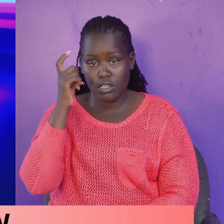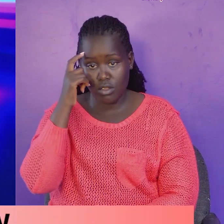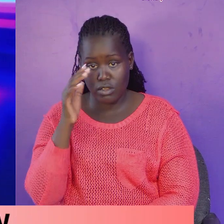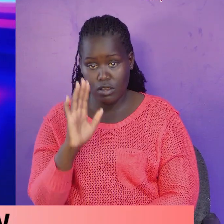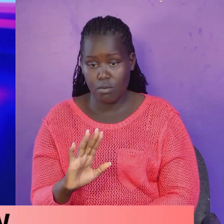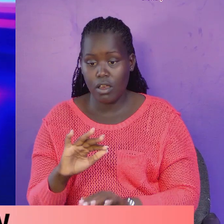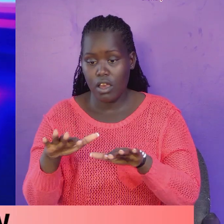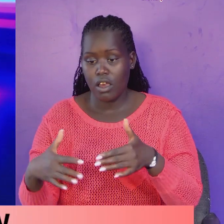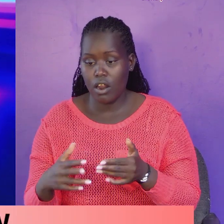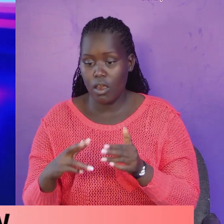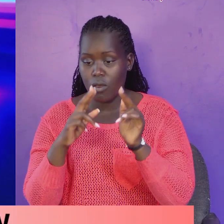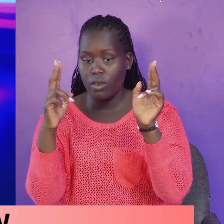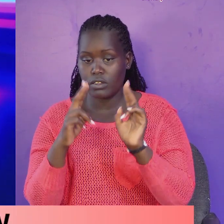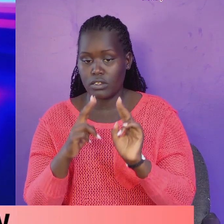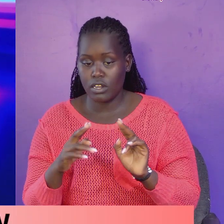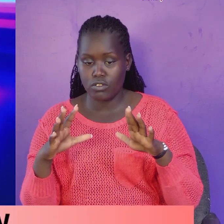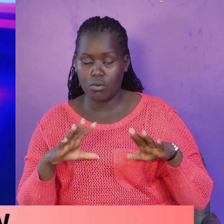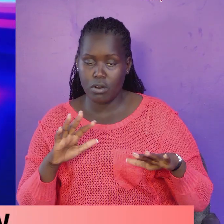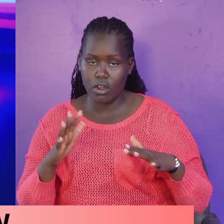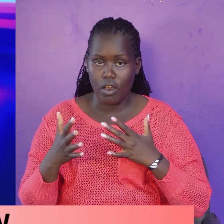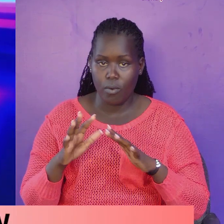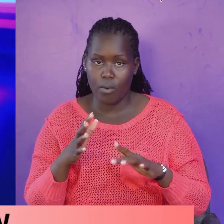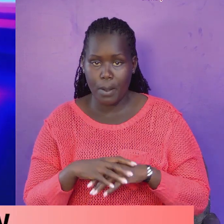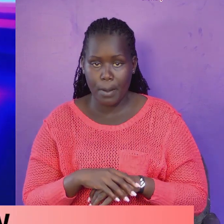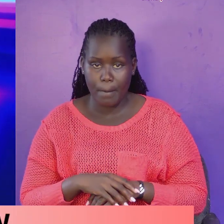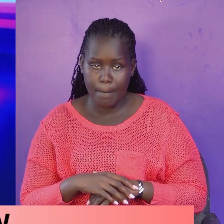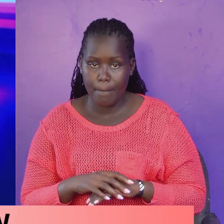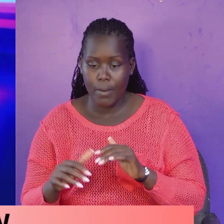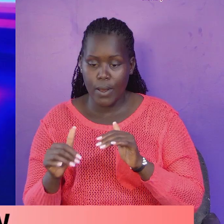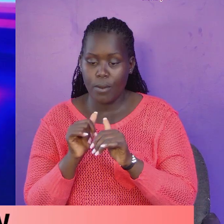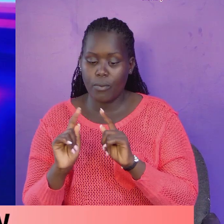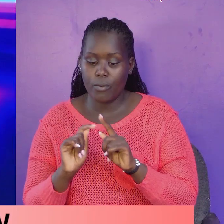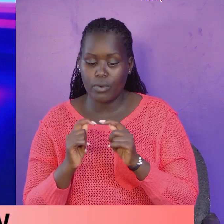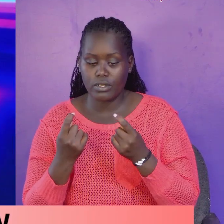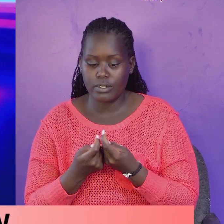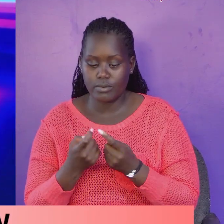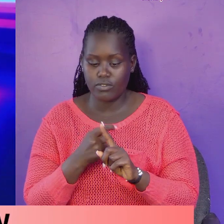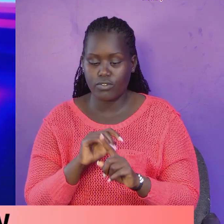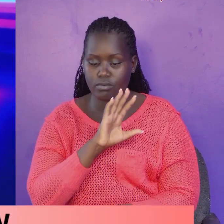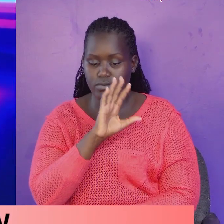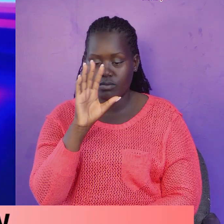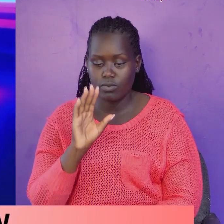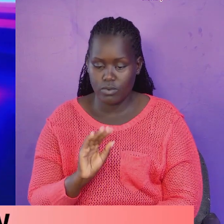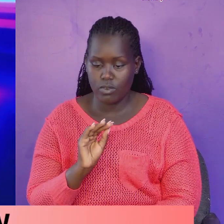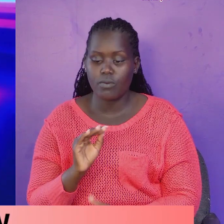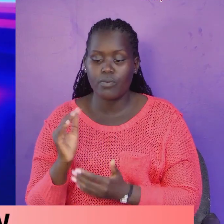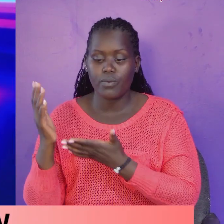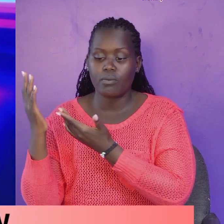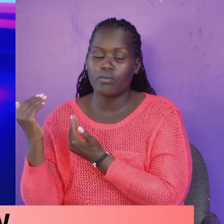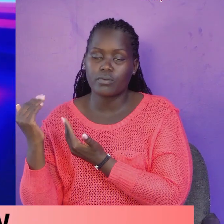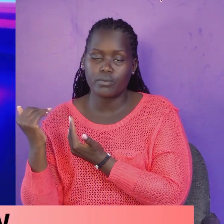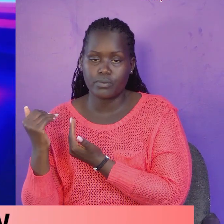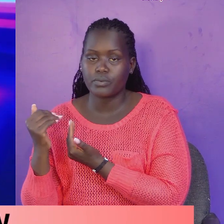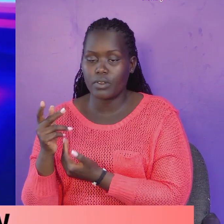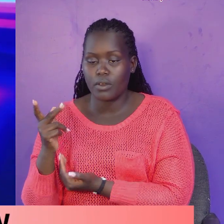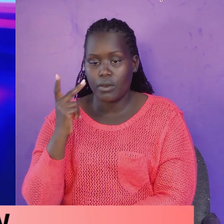how the international break looks like, which teams from Africa you're expecting to